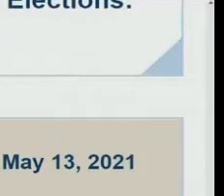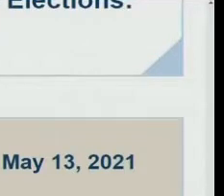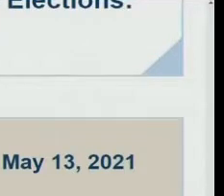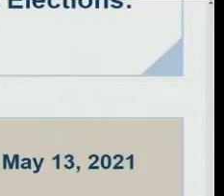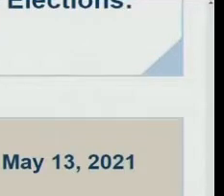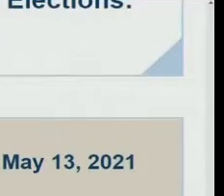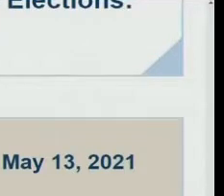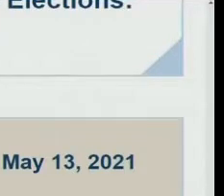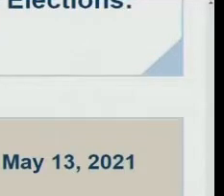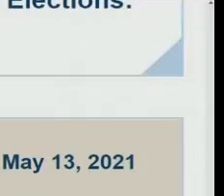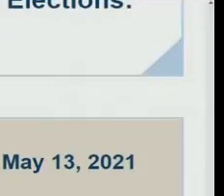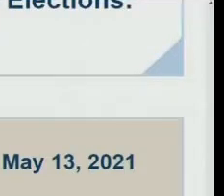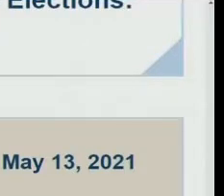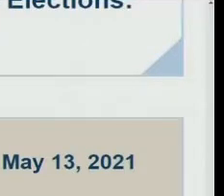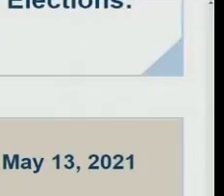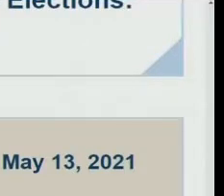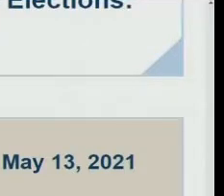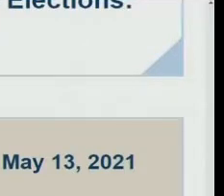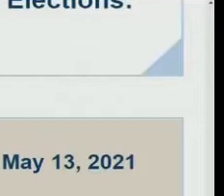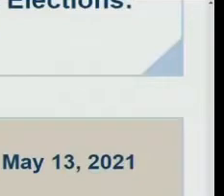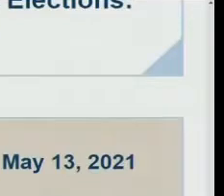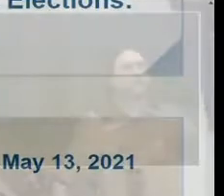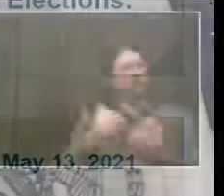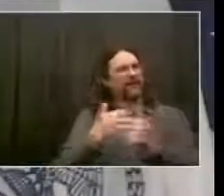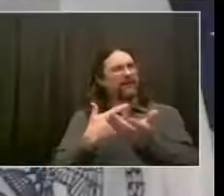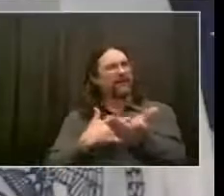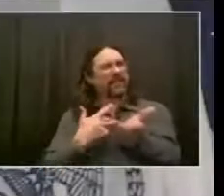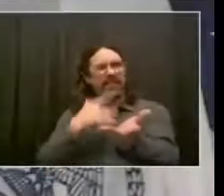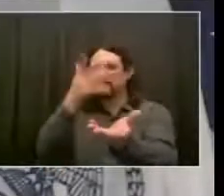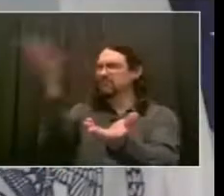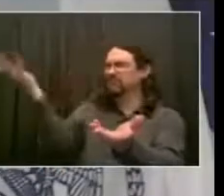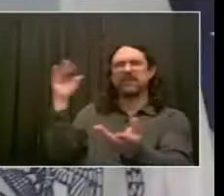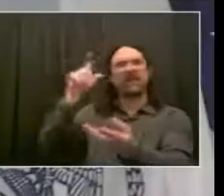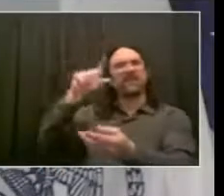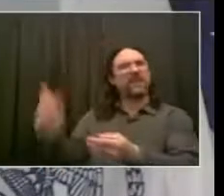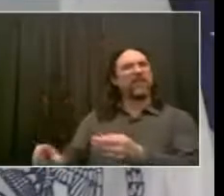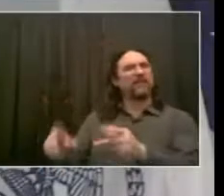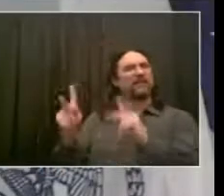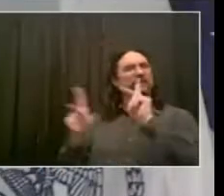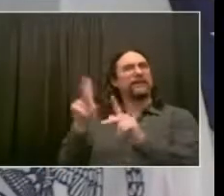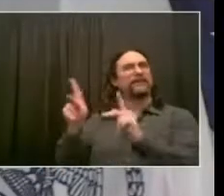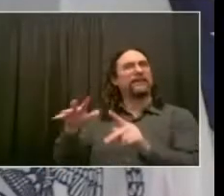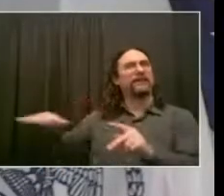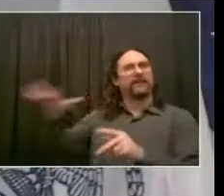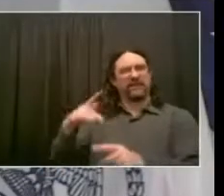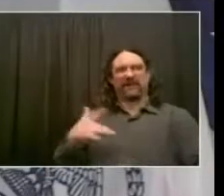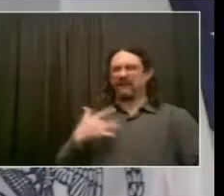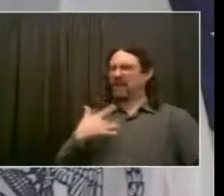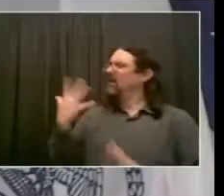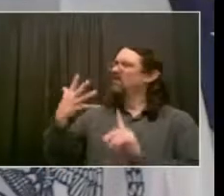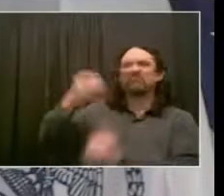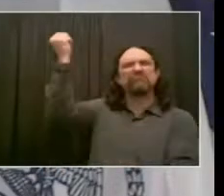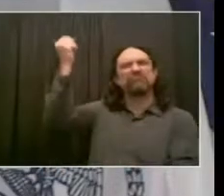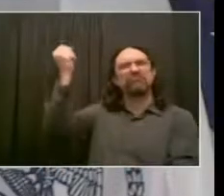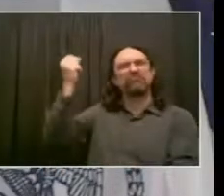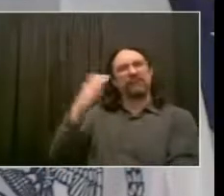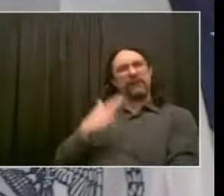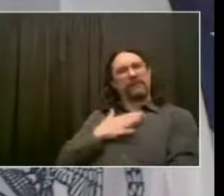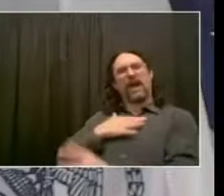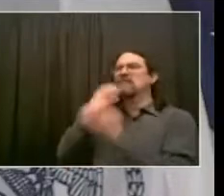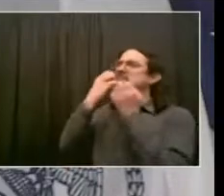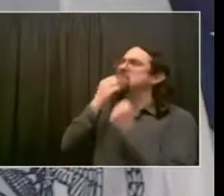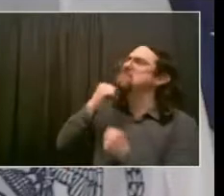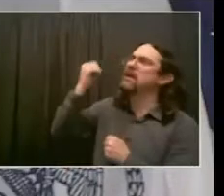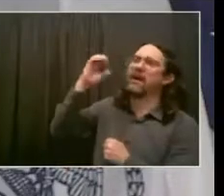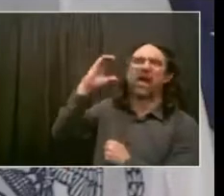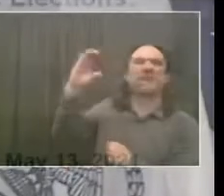Italian Heritage Day / Indigenous Peoples Day. This process wasn't handled right. The mayor spoke of his own Italian heritage and said